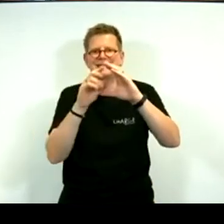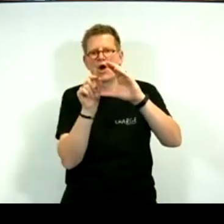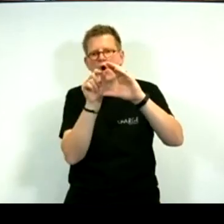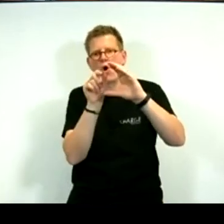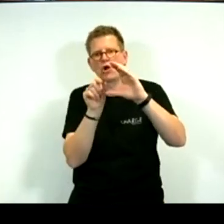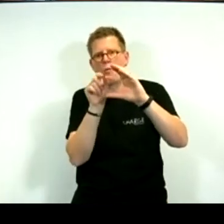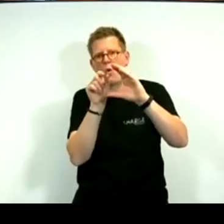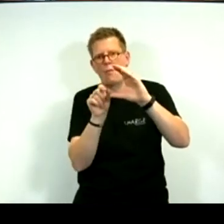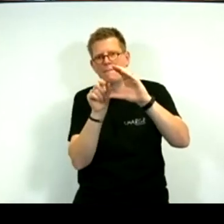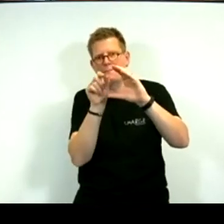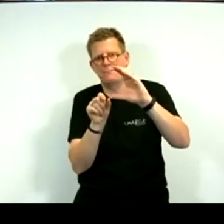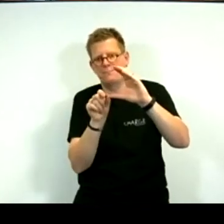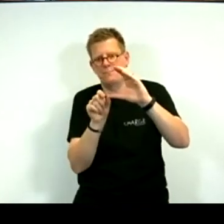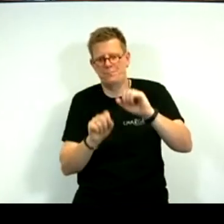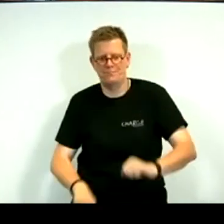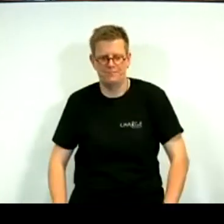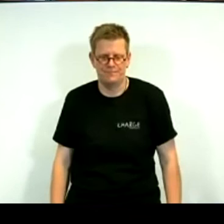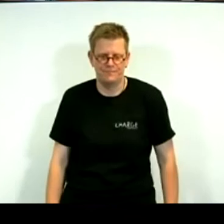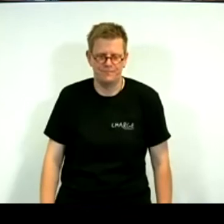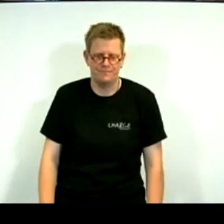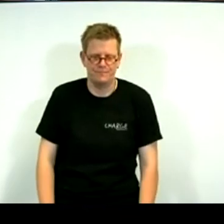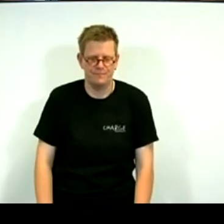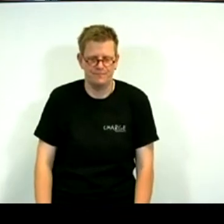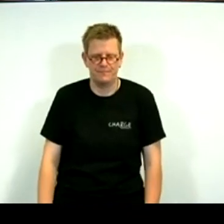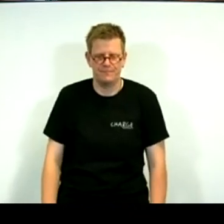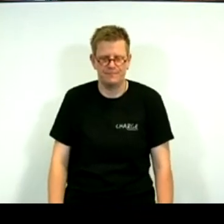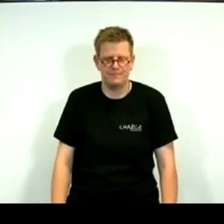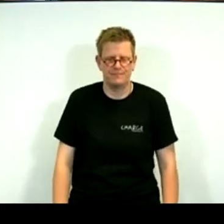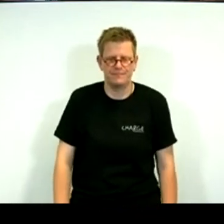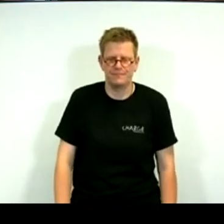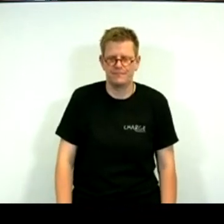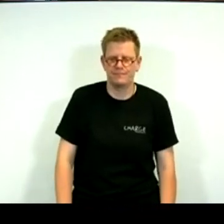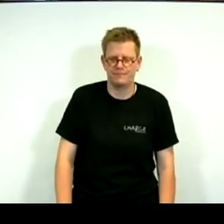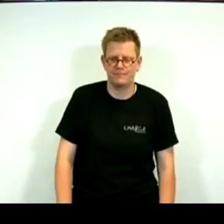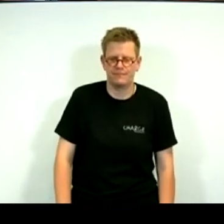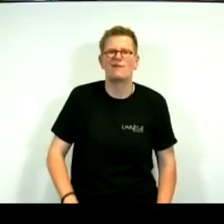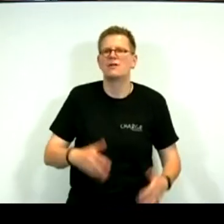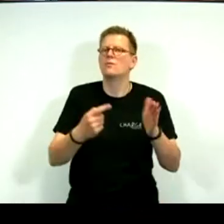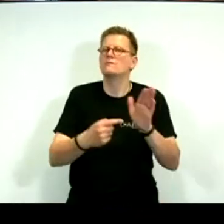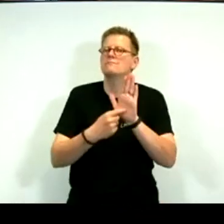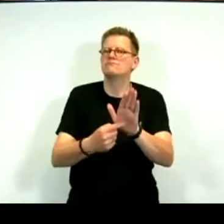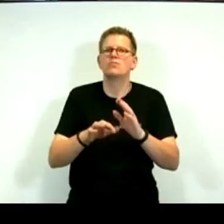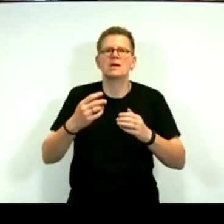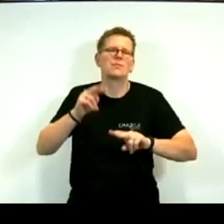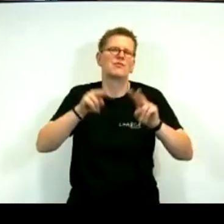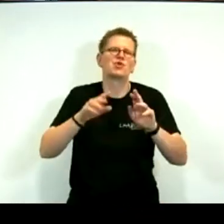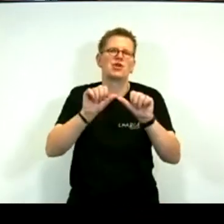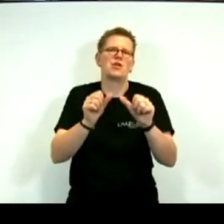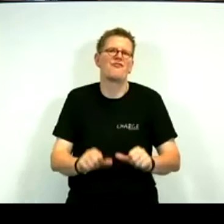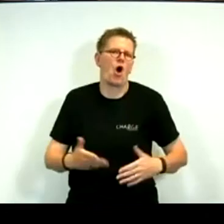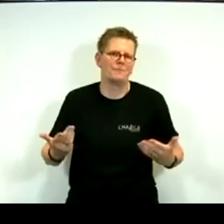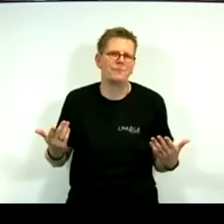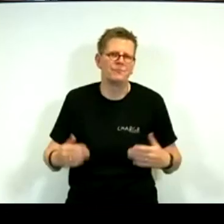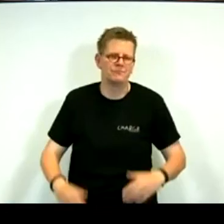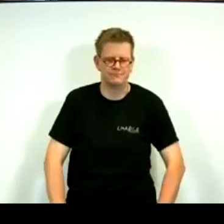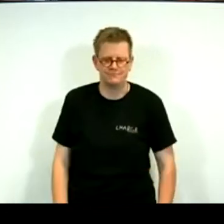idea of the fact they can be different shapes. And usually it's quite possible